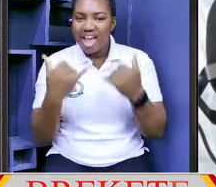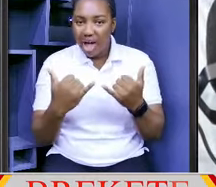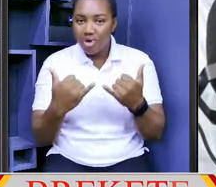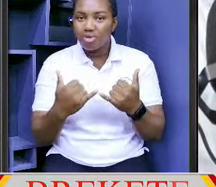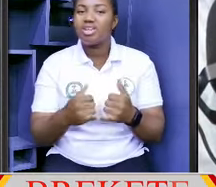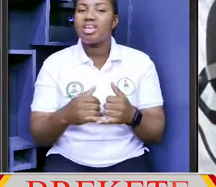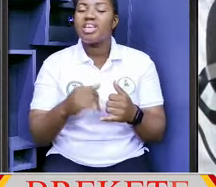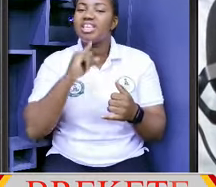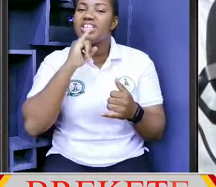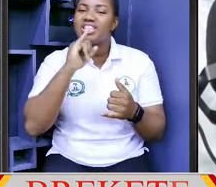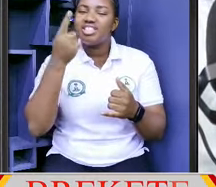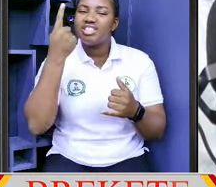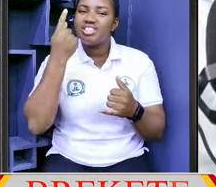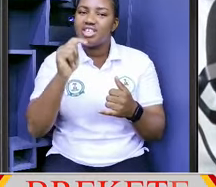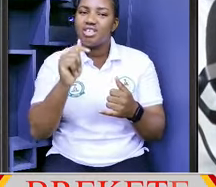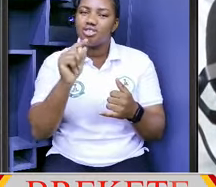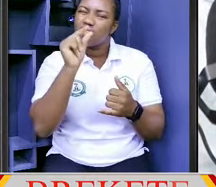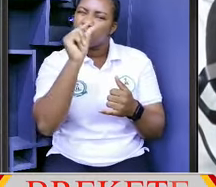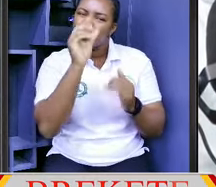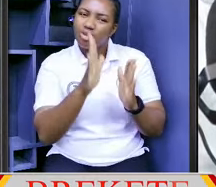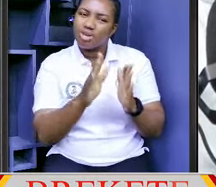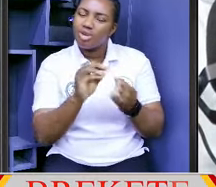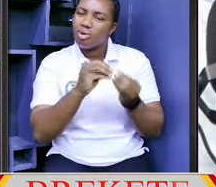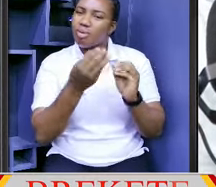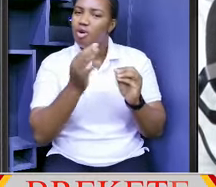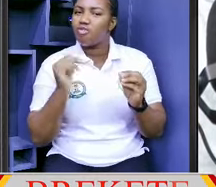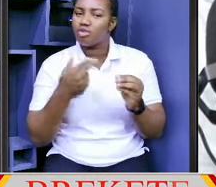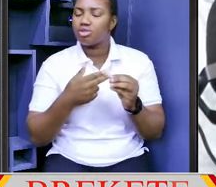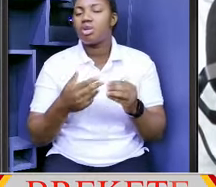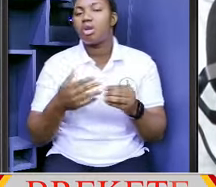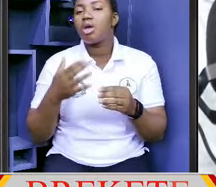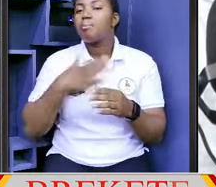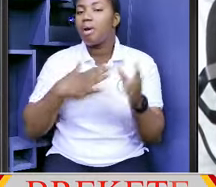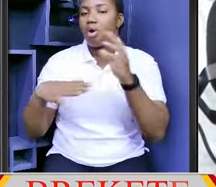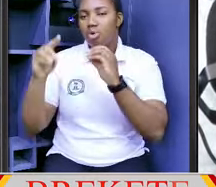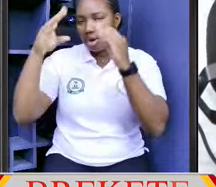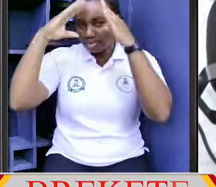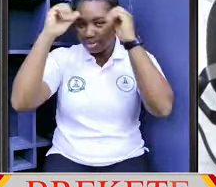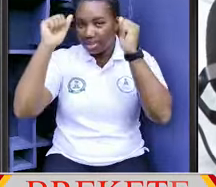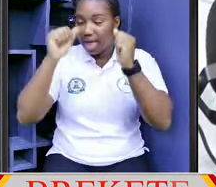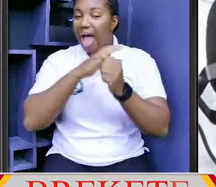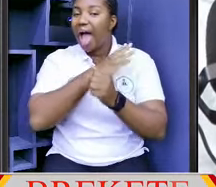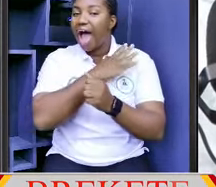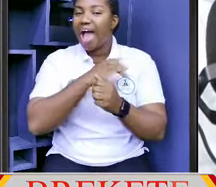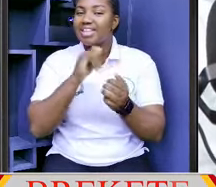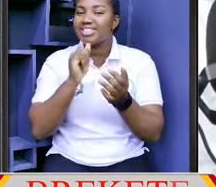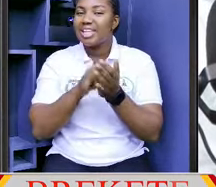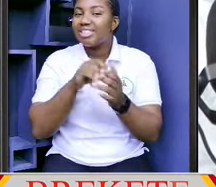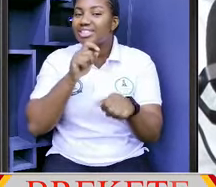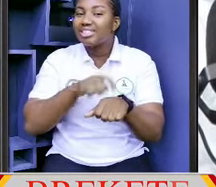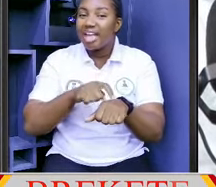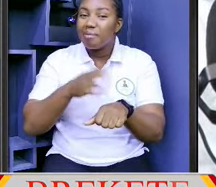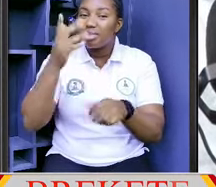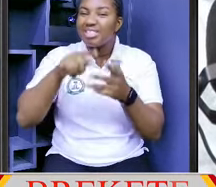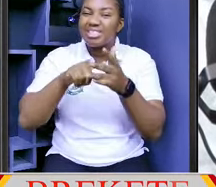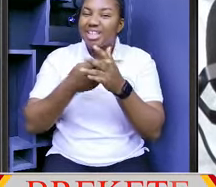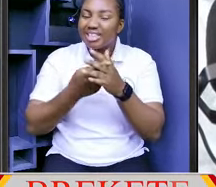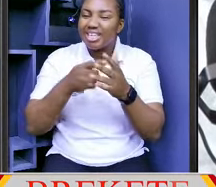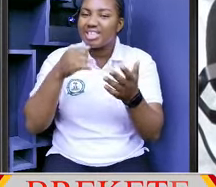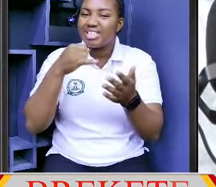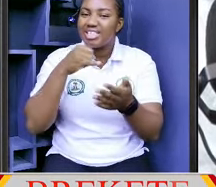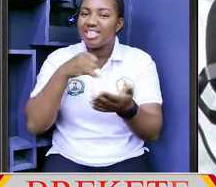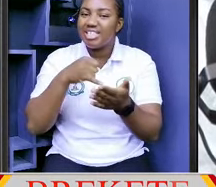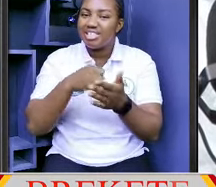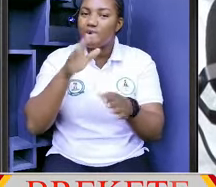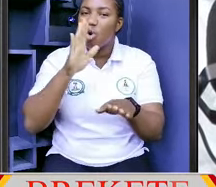Now, minority of us. Okay, so continue. My ordinary president. Yes. At that particular time, they started it on